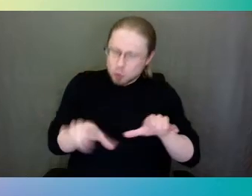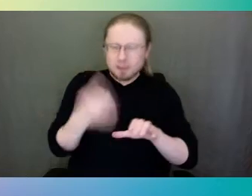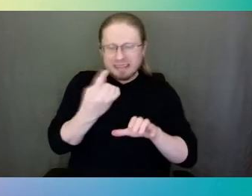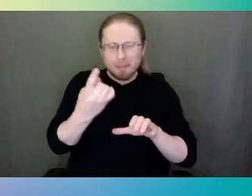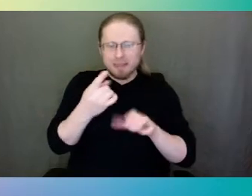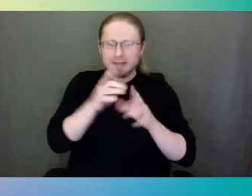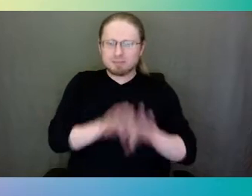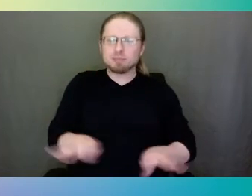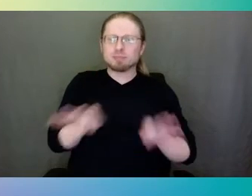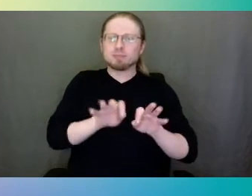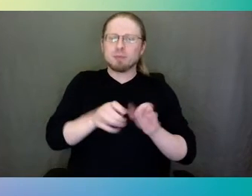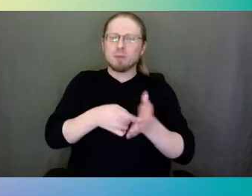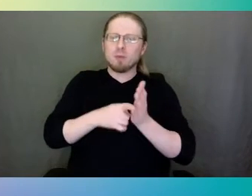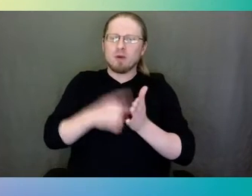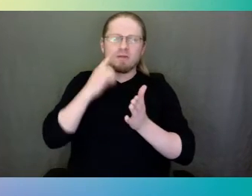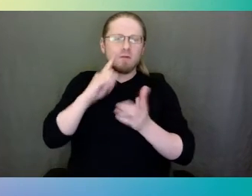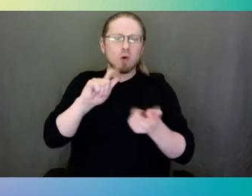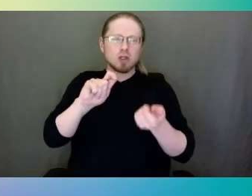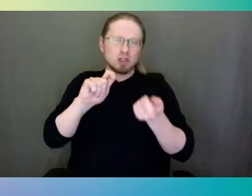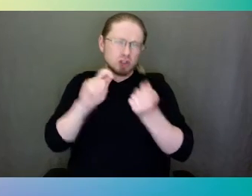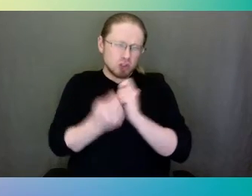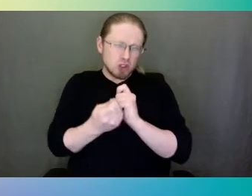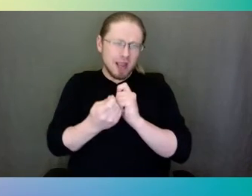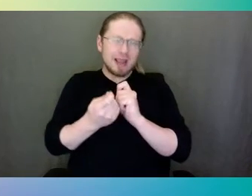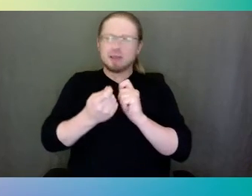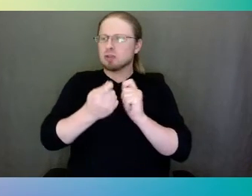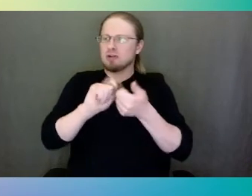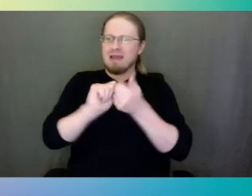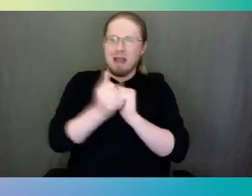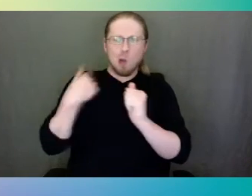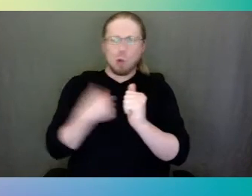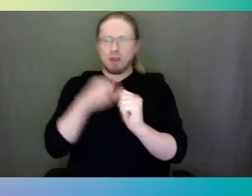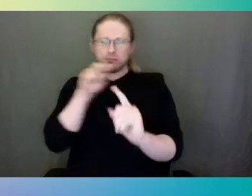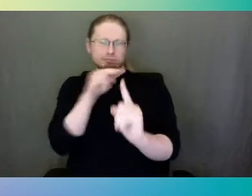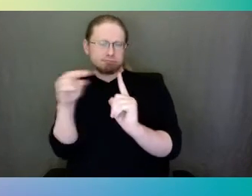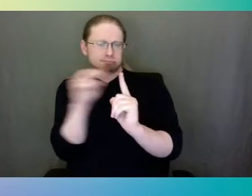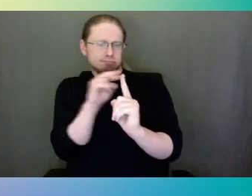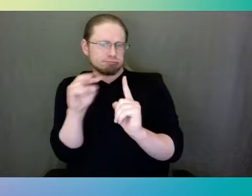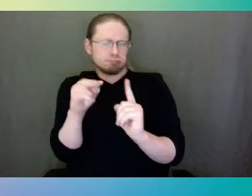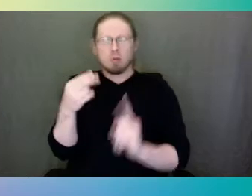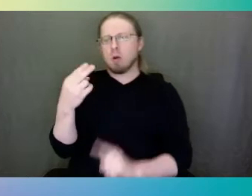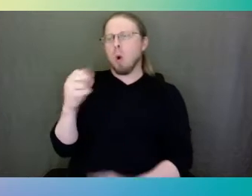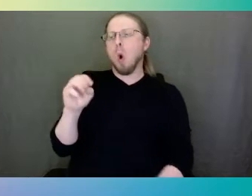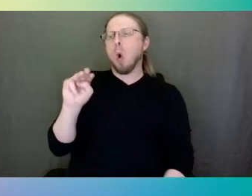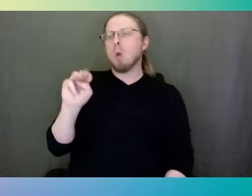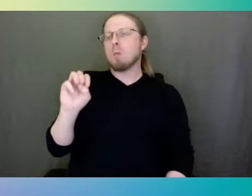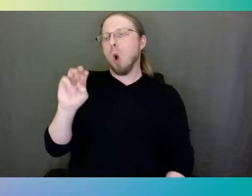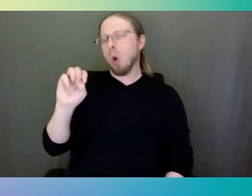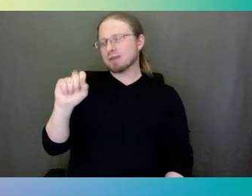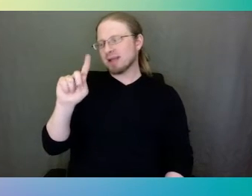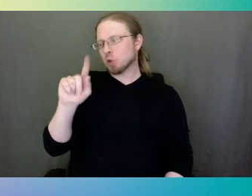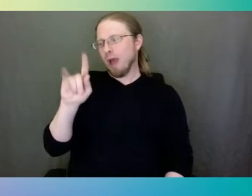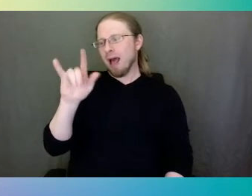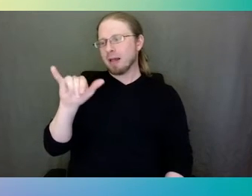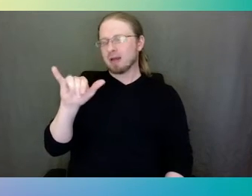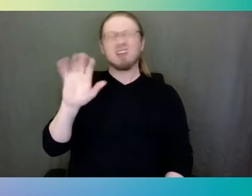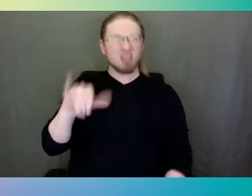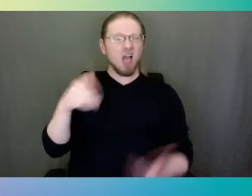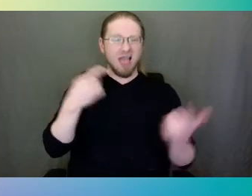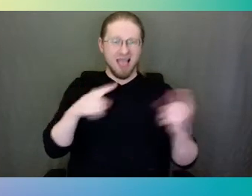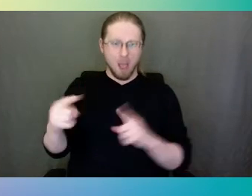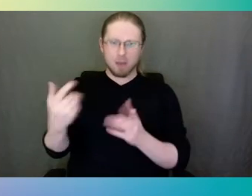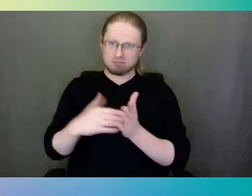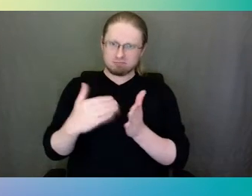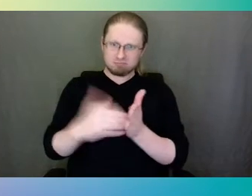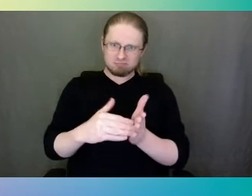change the conversation around homosexuality. And it happens quite a bit. And the disheartening thing for me in doing this